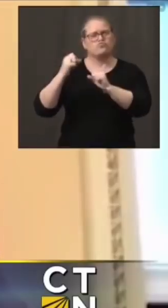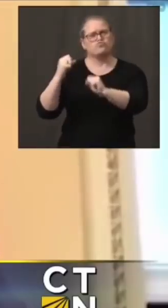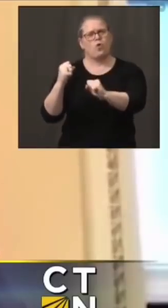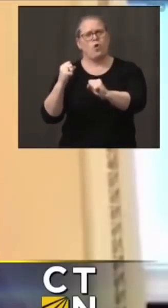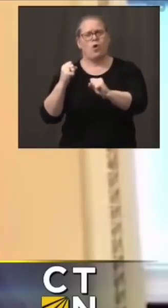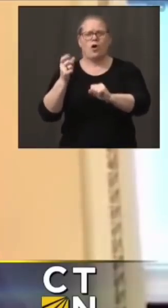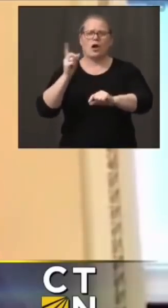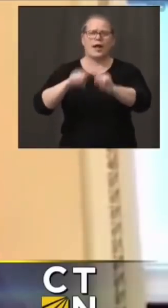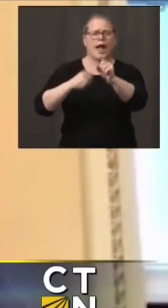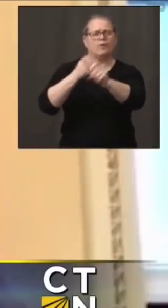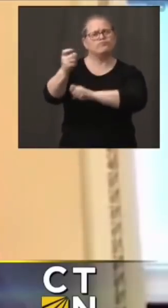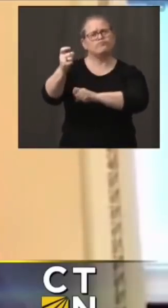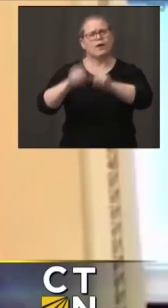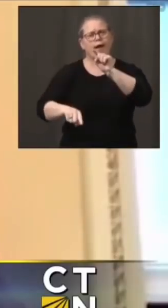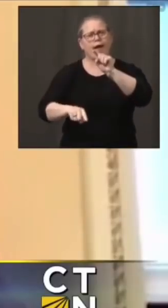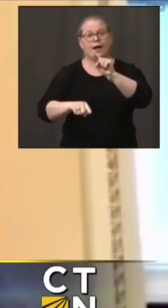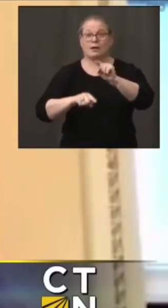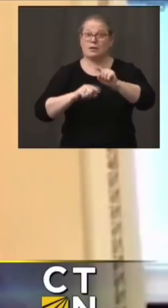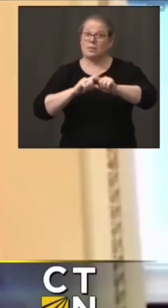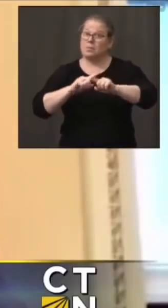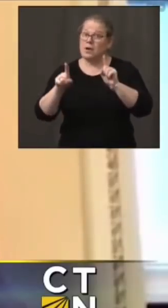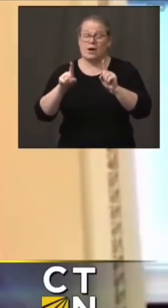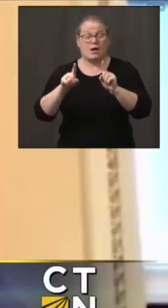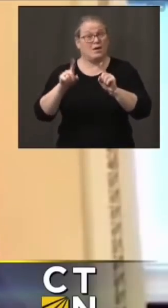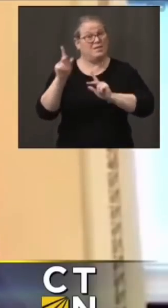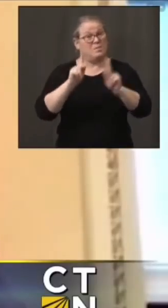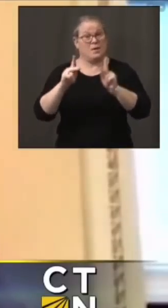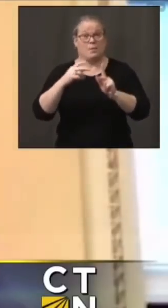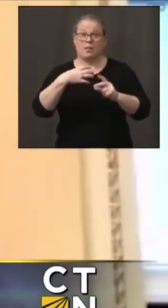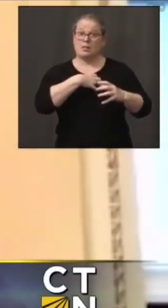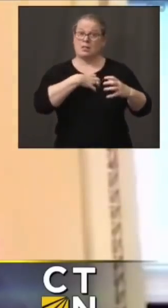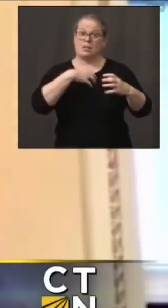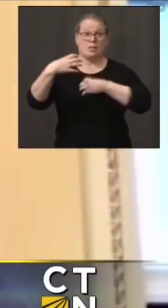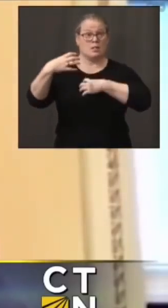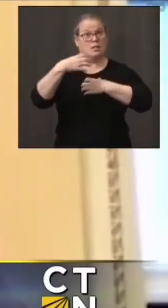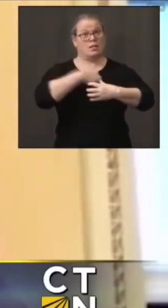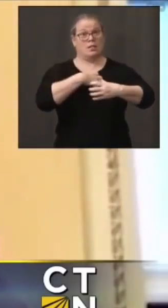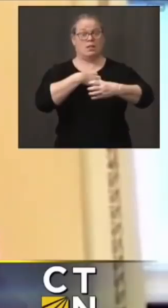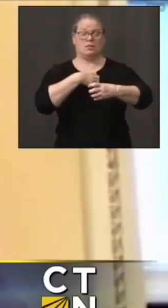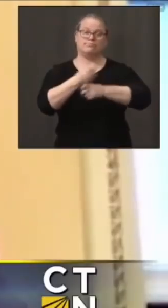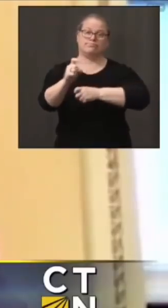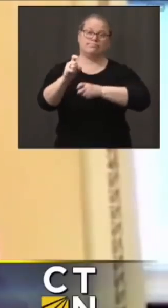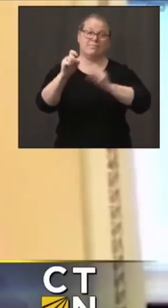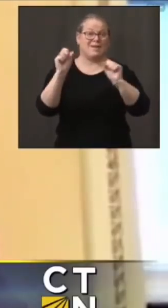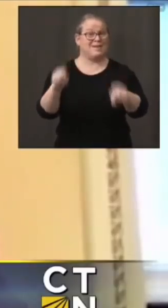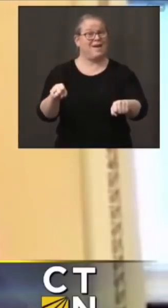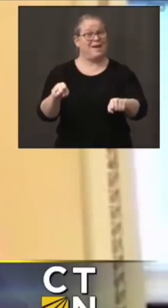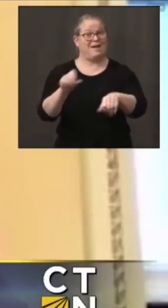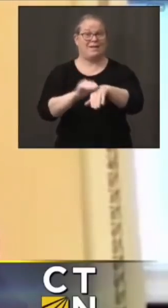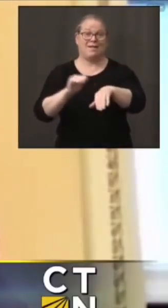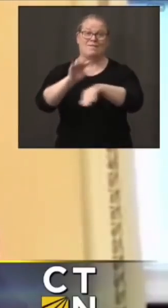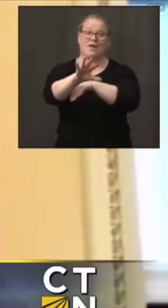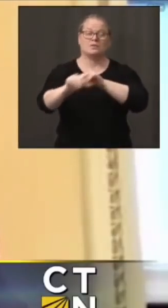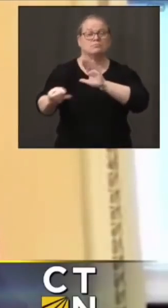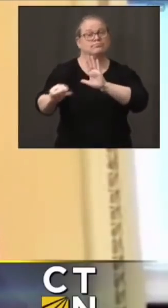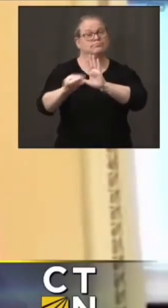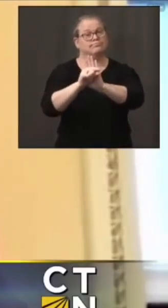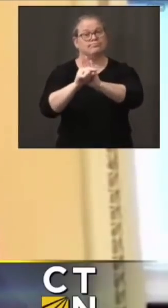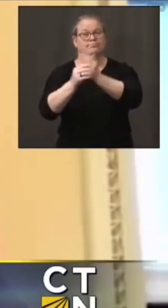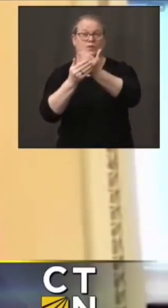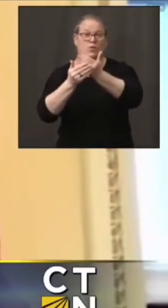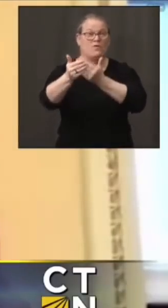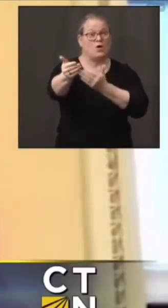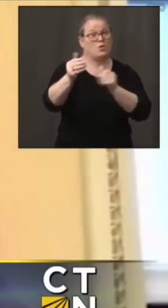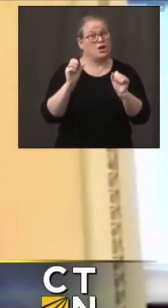to, if you will, body slam it, then there has some serious repercussions to where our democracy going